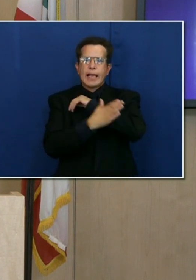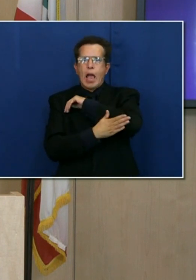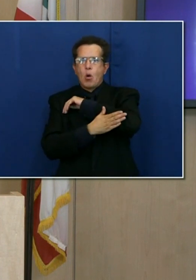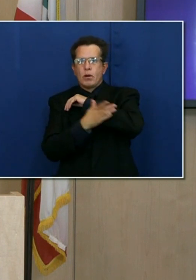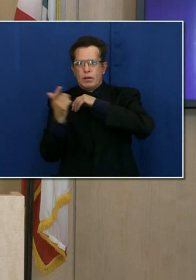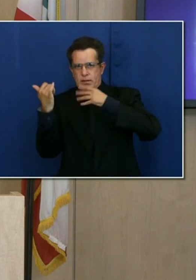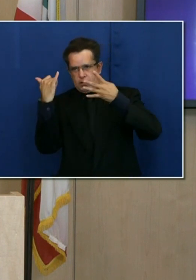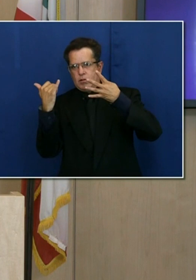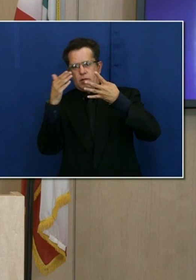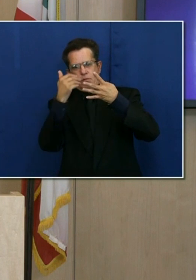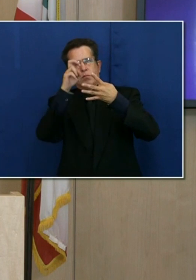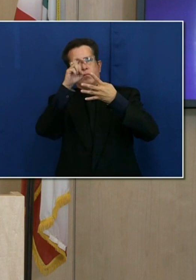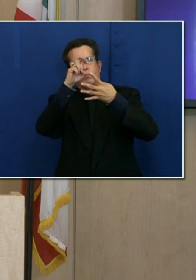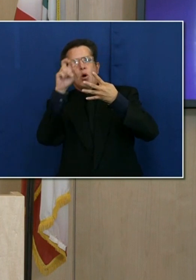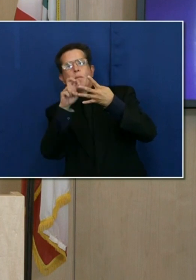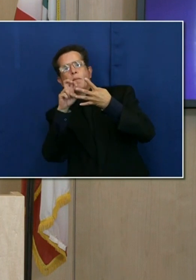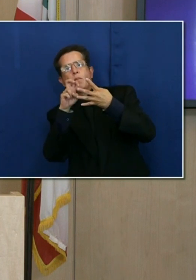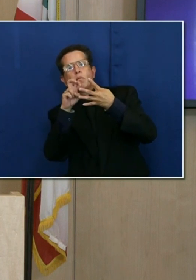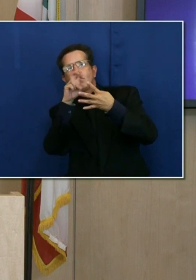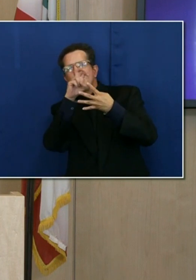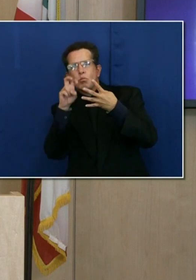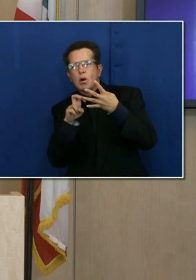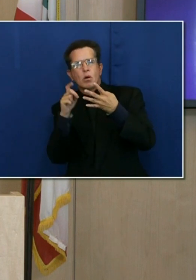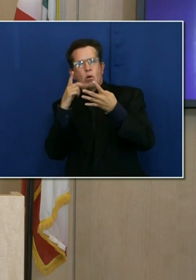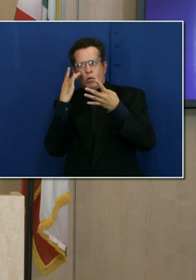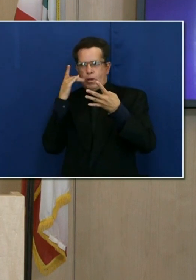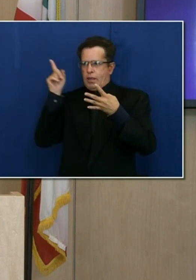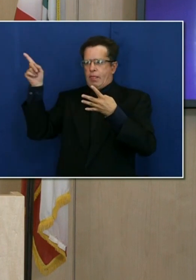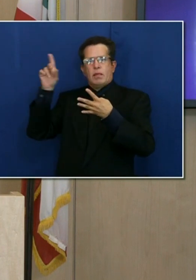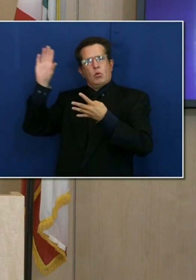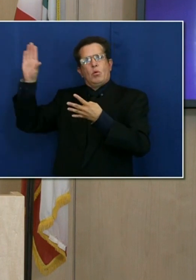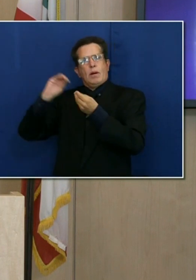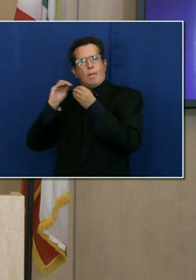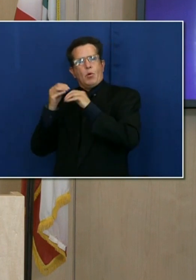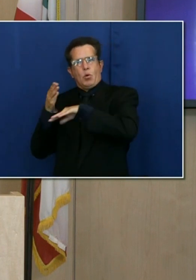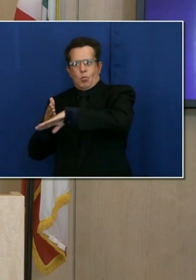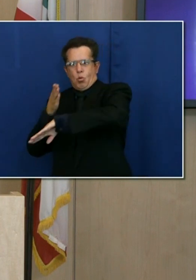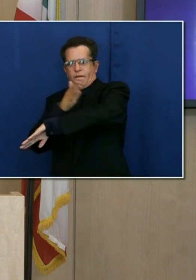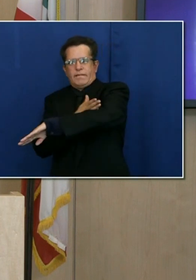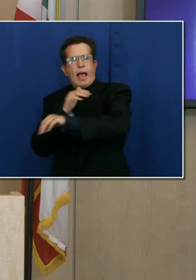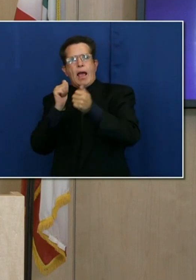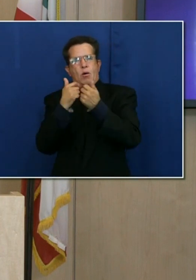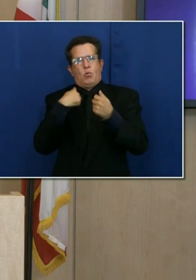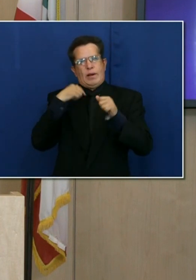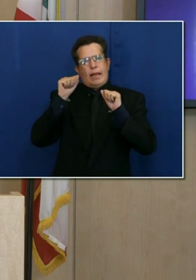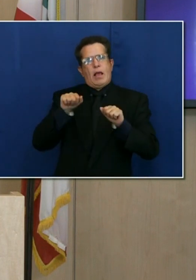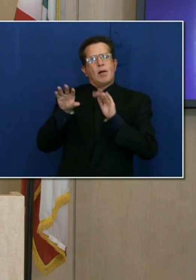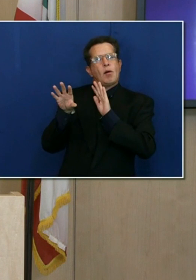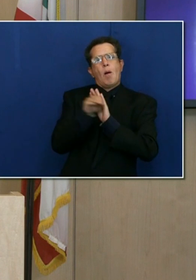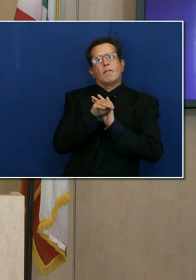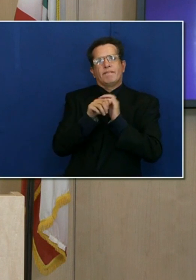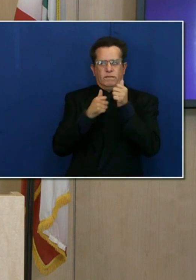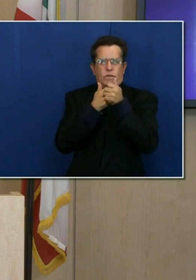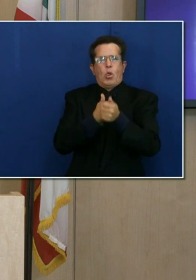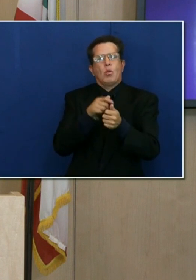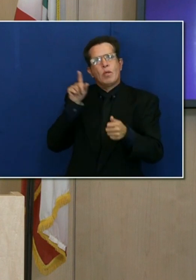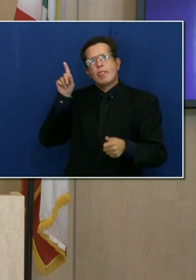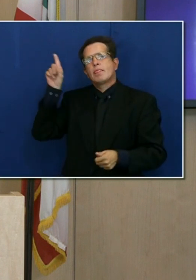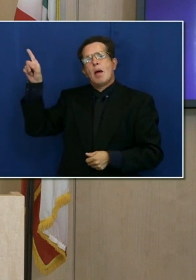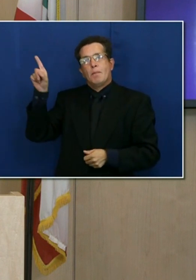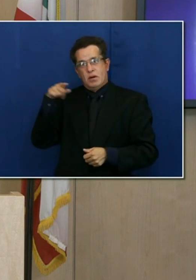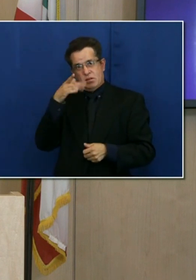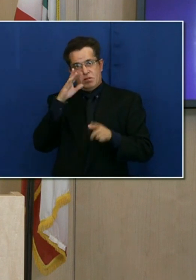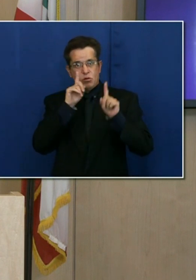moving to less restrictive tiers. What are those counties doing to improve their numbers that we can emulate? Have any local leaders reached out to